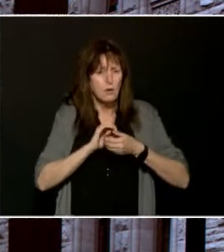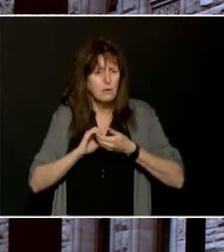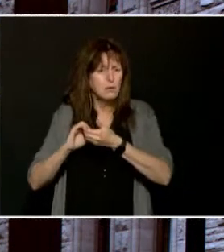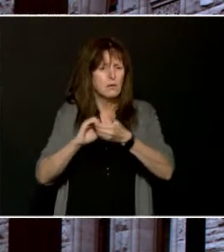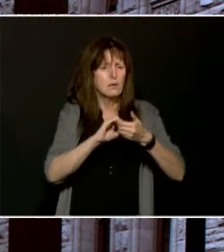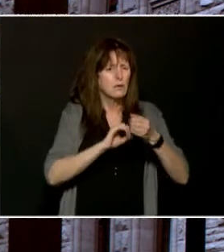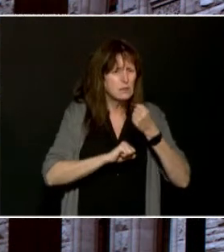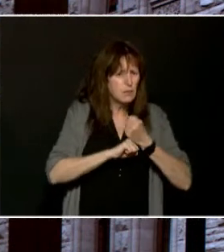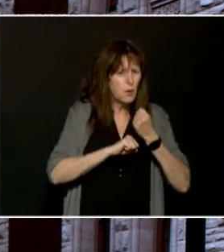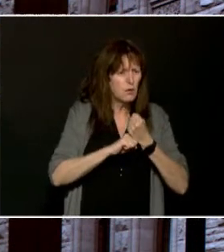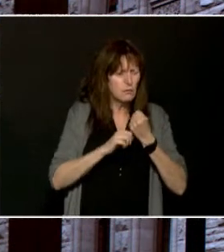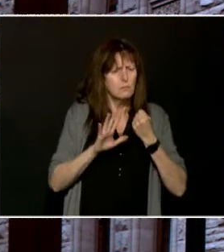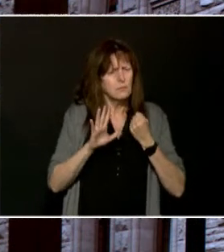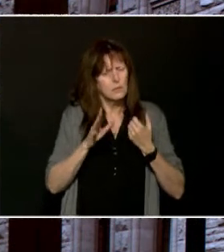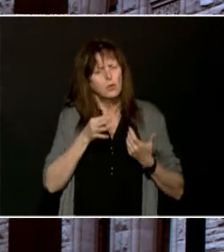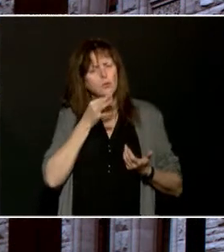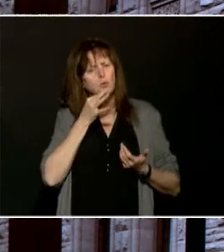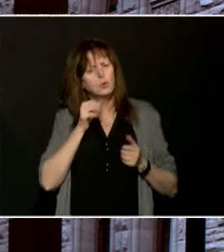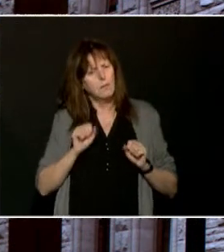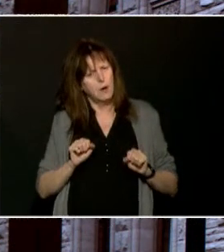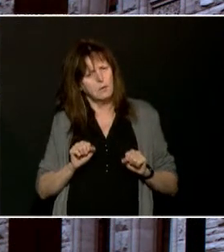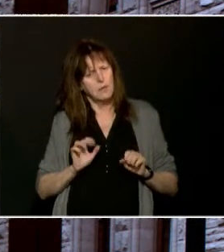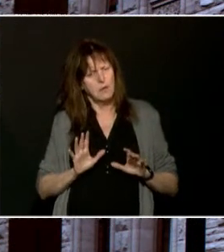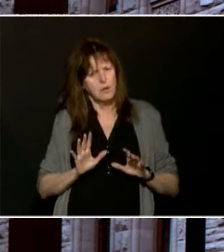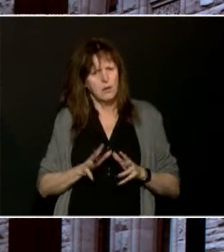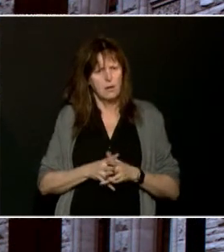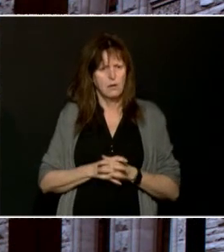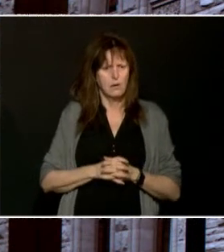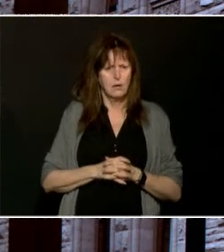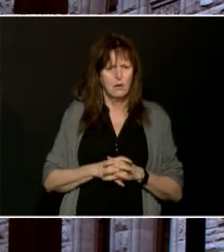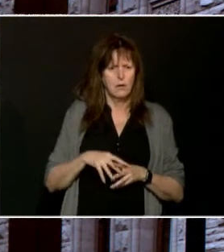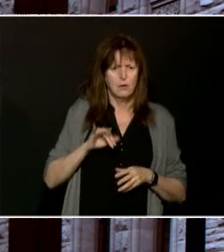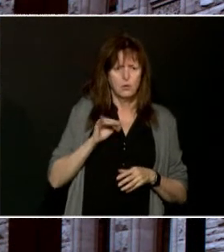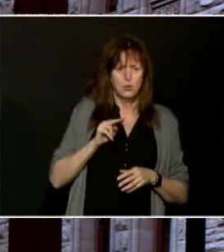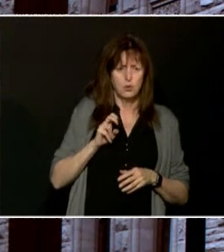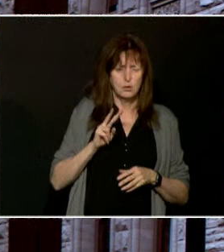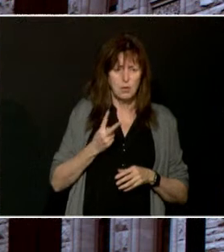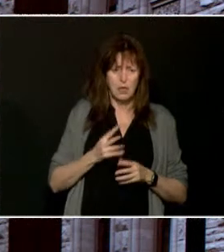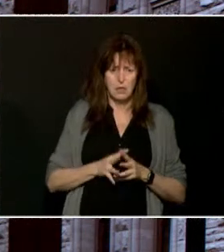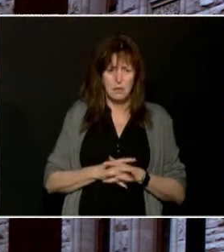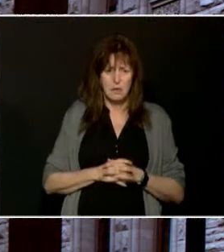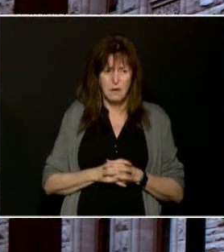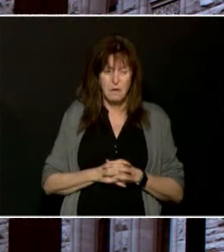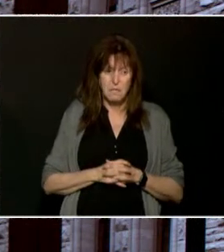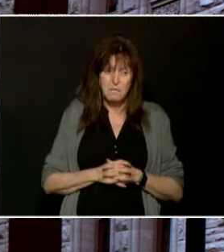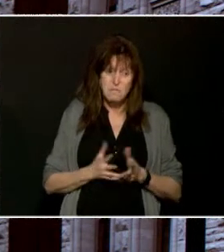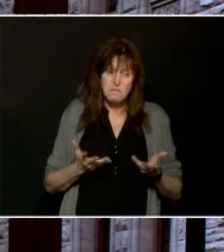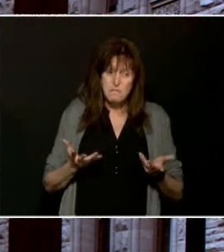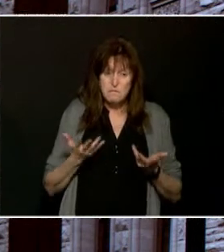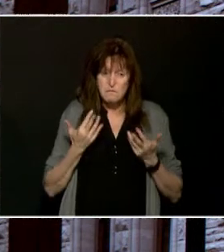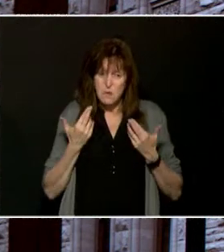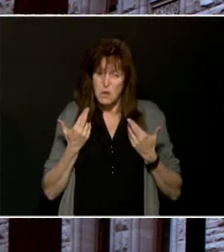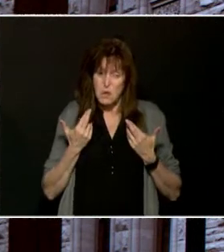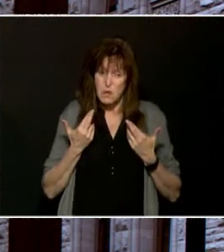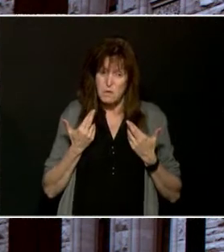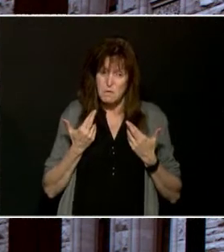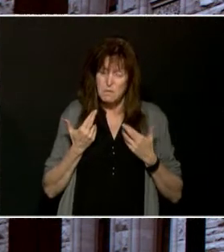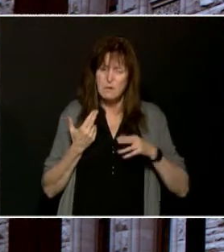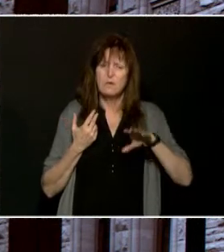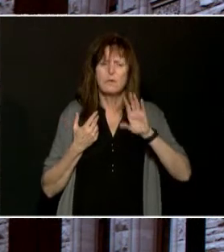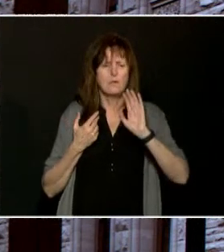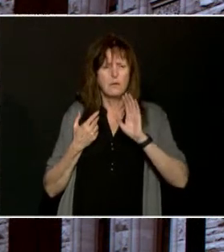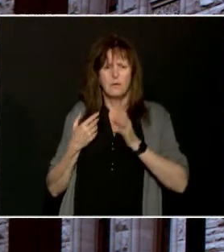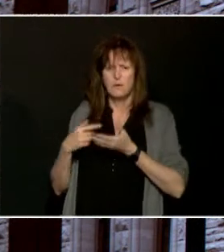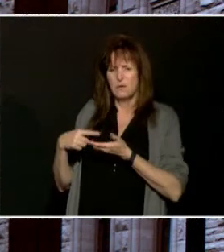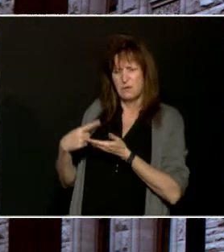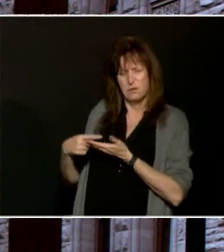as we can. And I would like it by June. Which day, I'm going to have to be in consultation with the Ministry of Education and, of